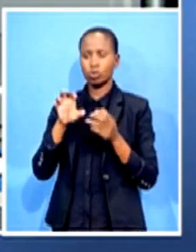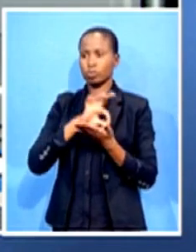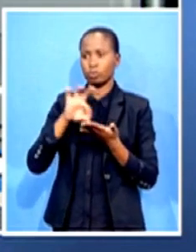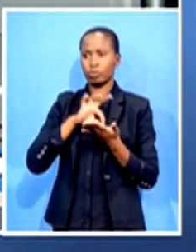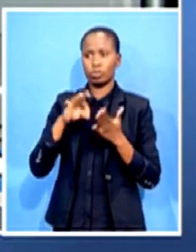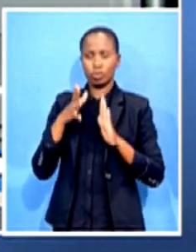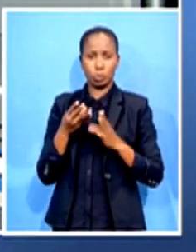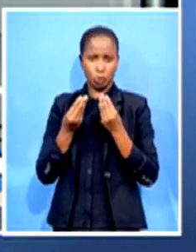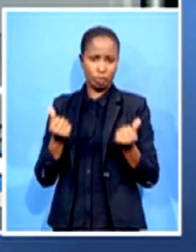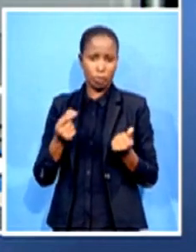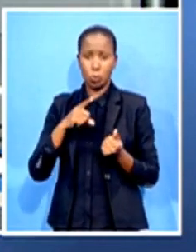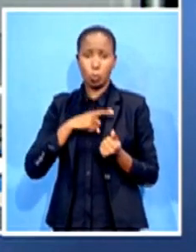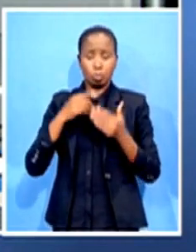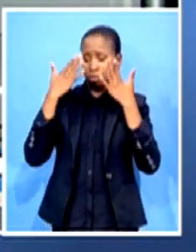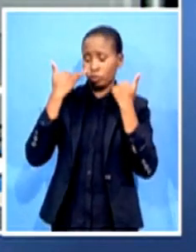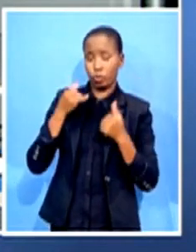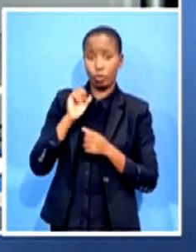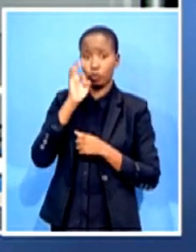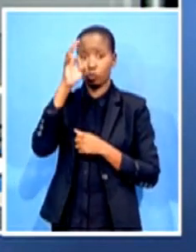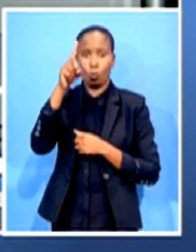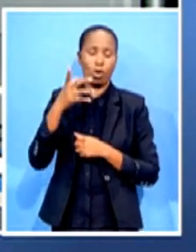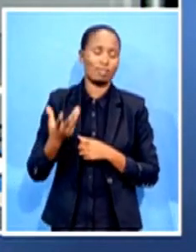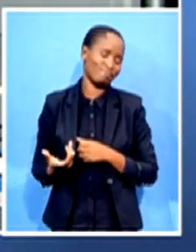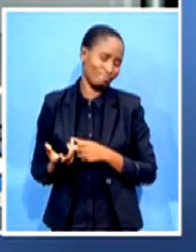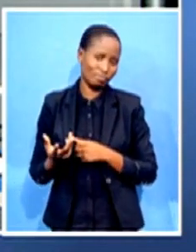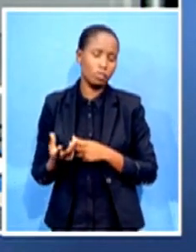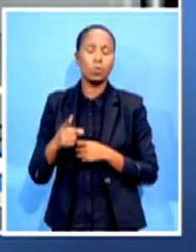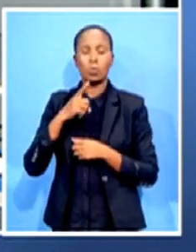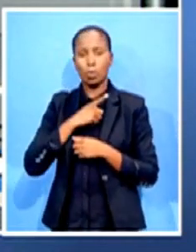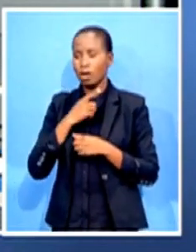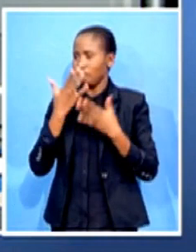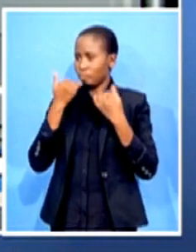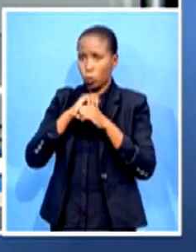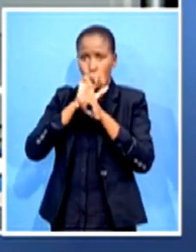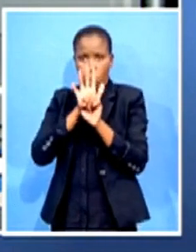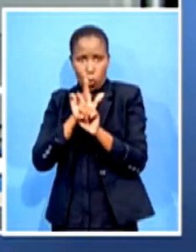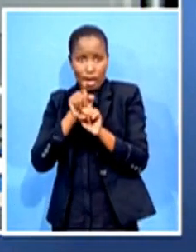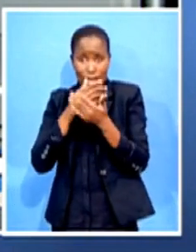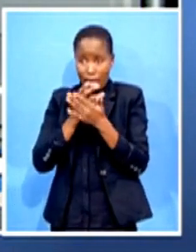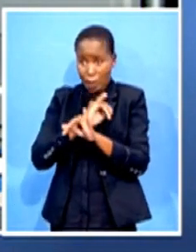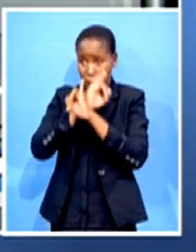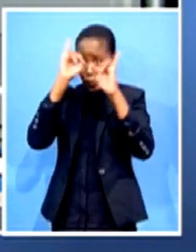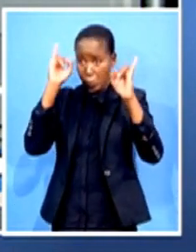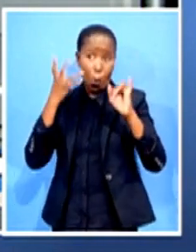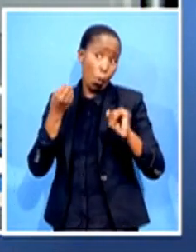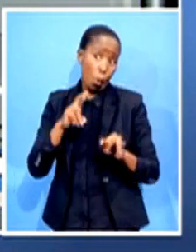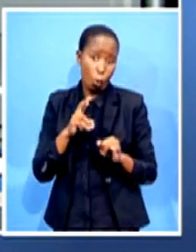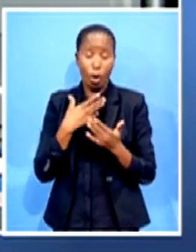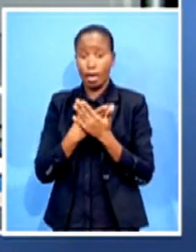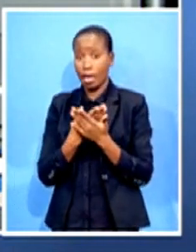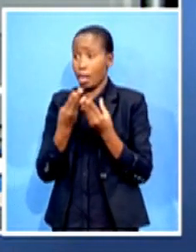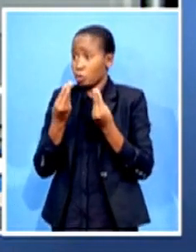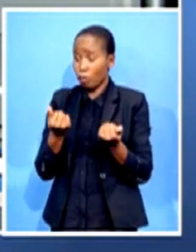many unknowns with regards to COVID-19. A measure of solace is that we're getting these vaccines rolled out.